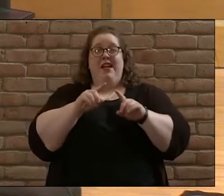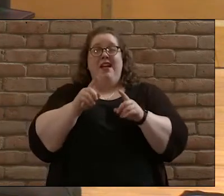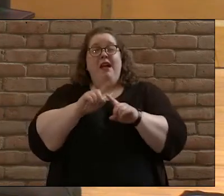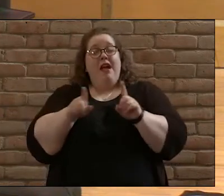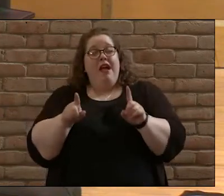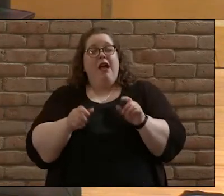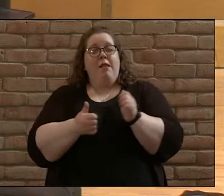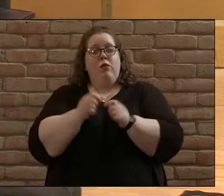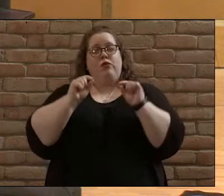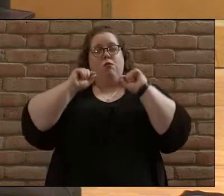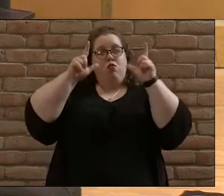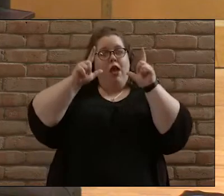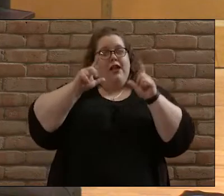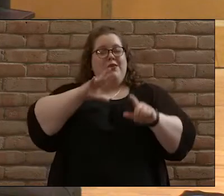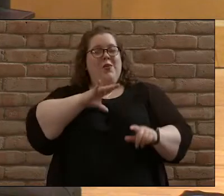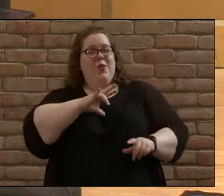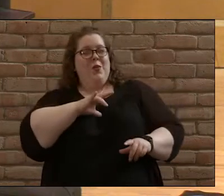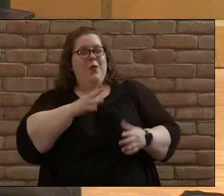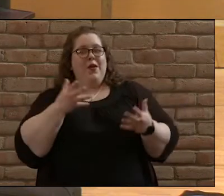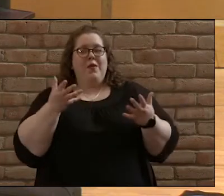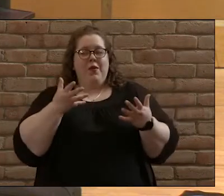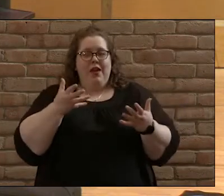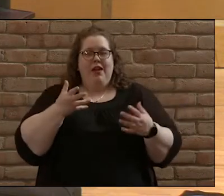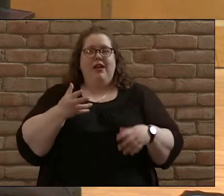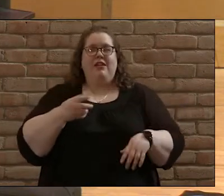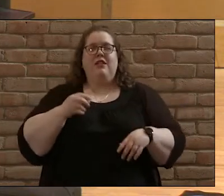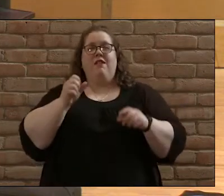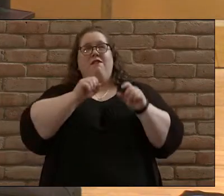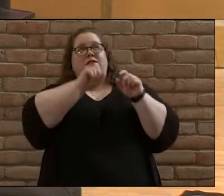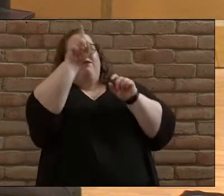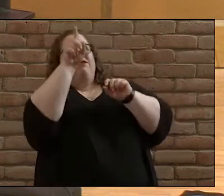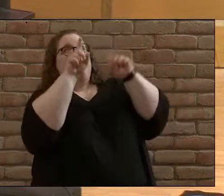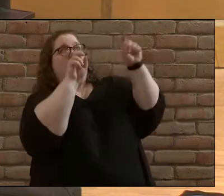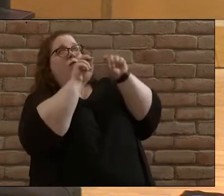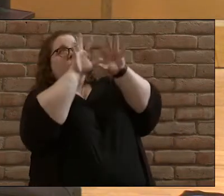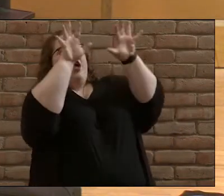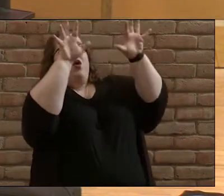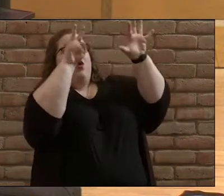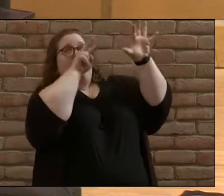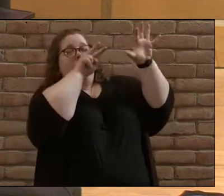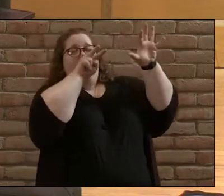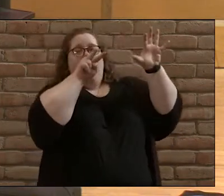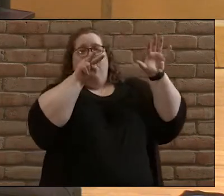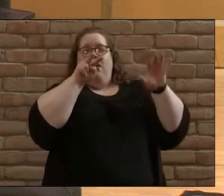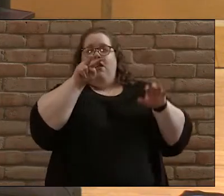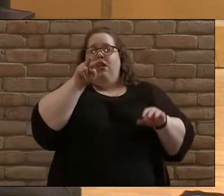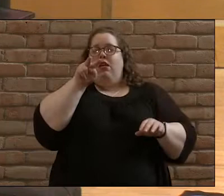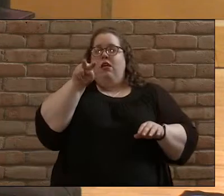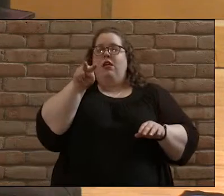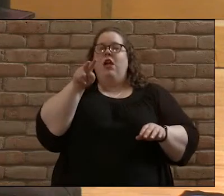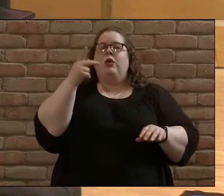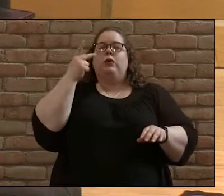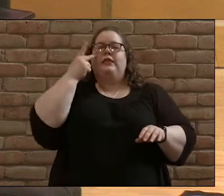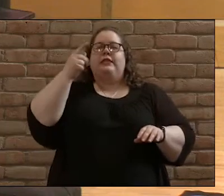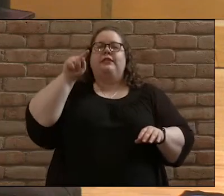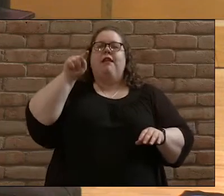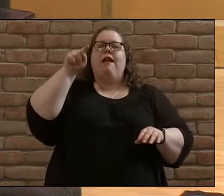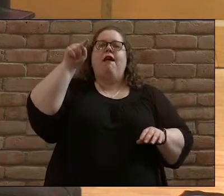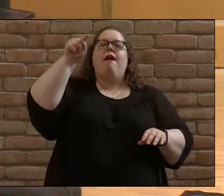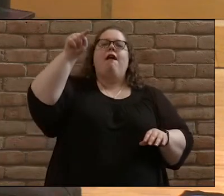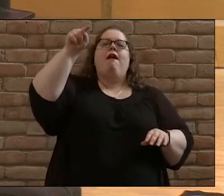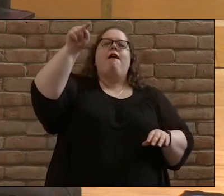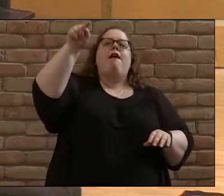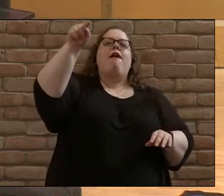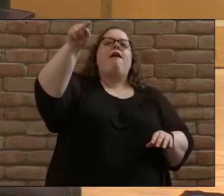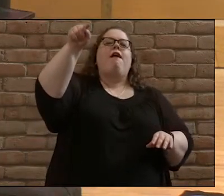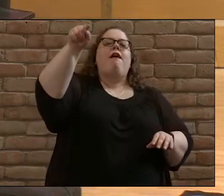actually after we took our eyes off of the fireworks at Niagara Falls and we looked out into the distance, and